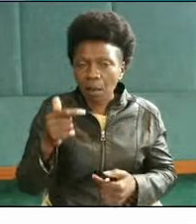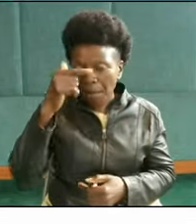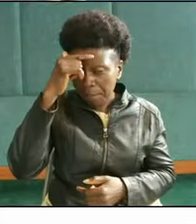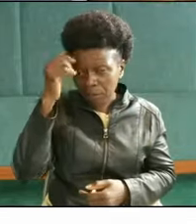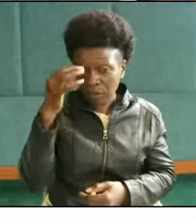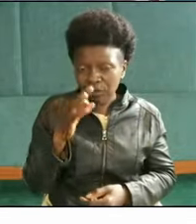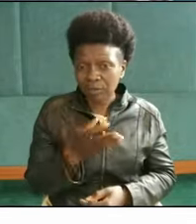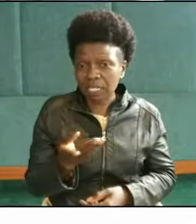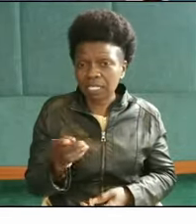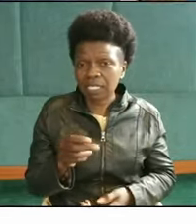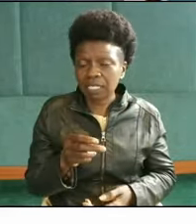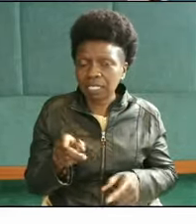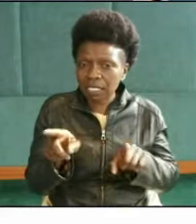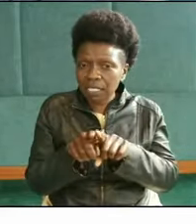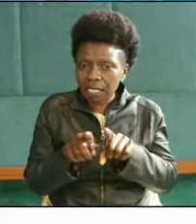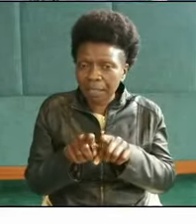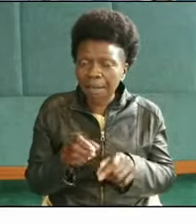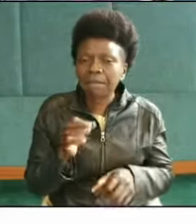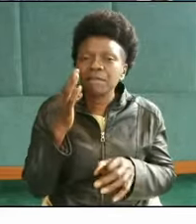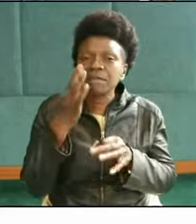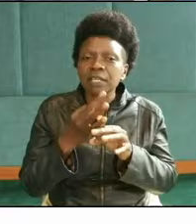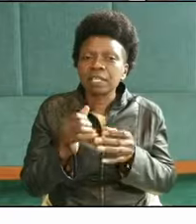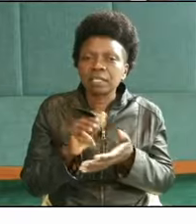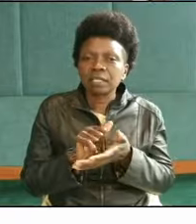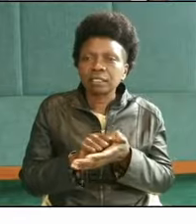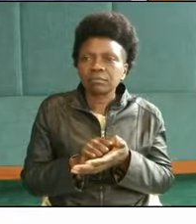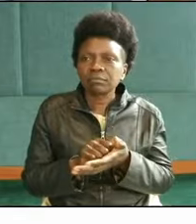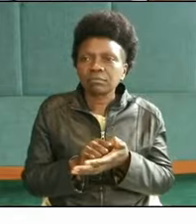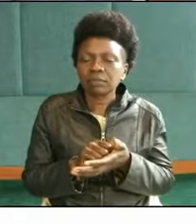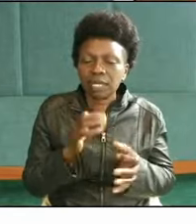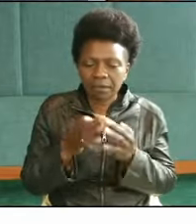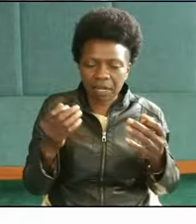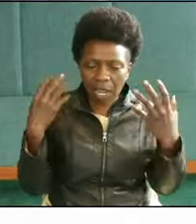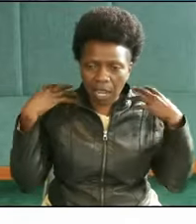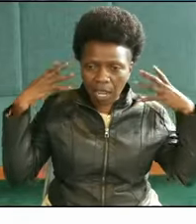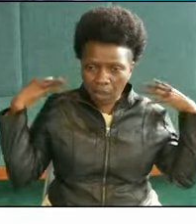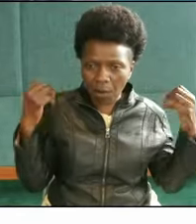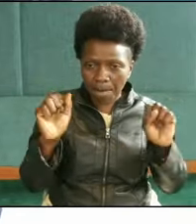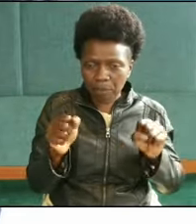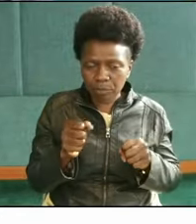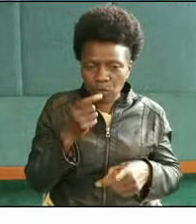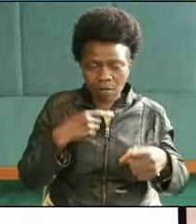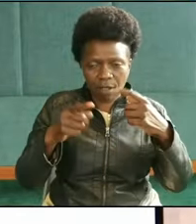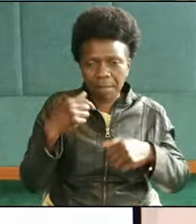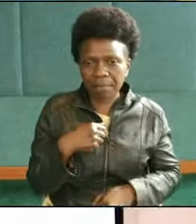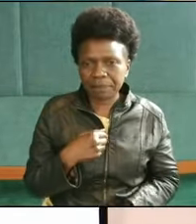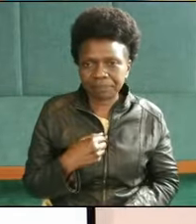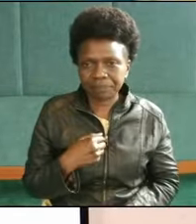Because of that kind of faith, that even a lion cannot be able to overcome me,